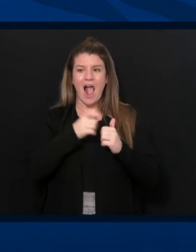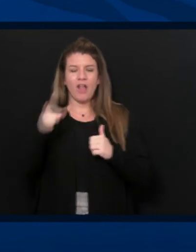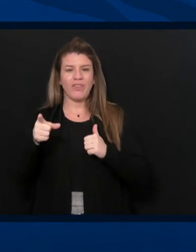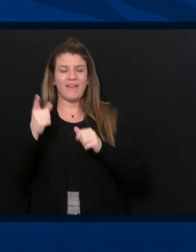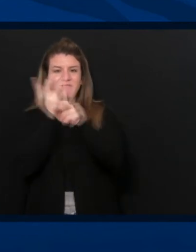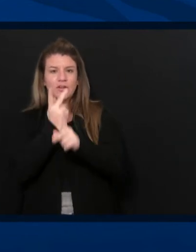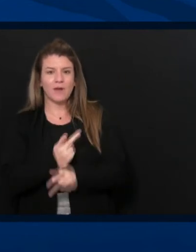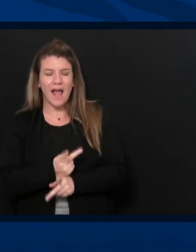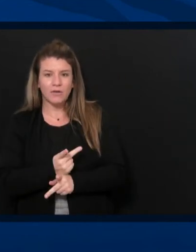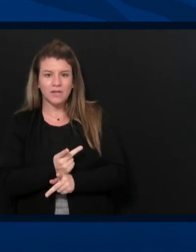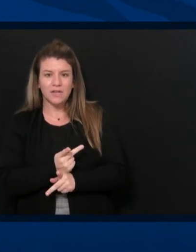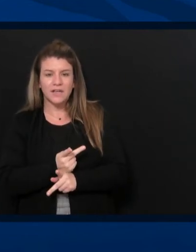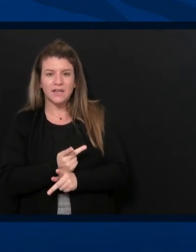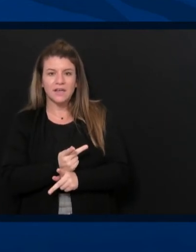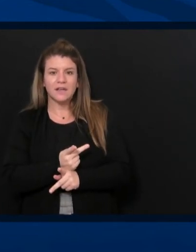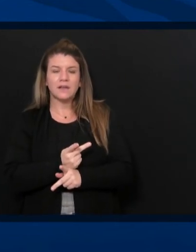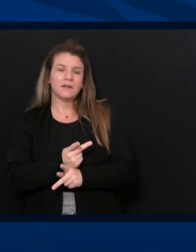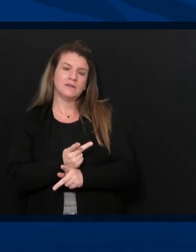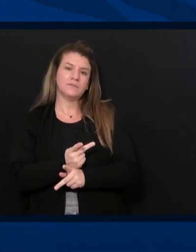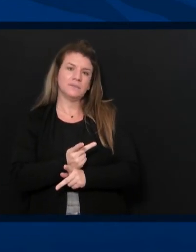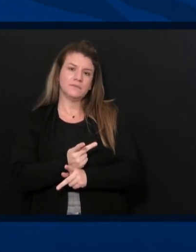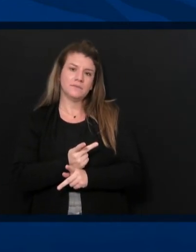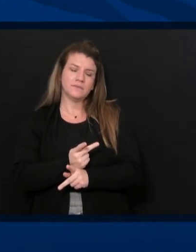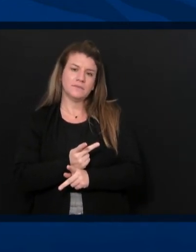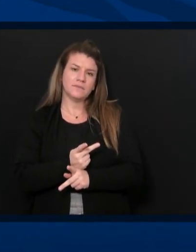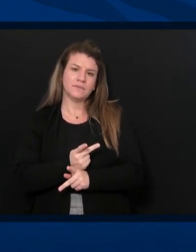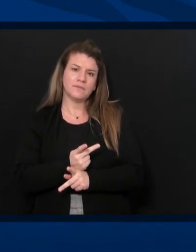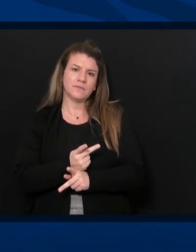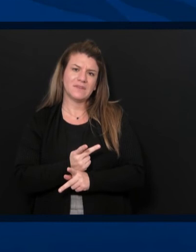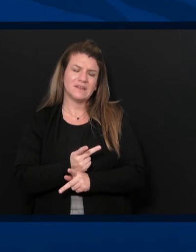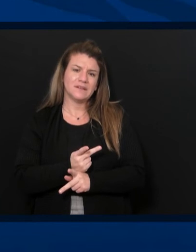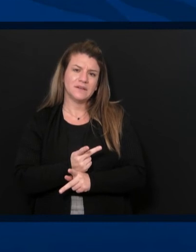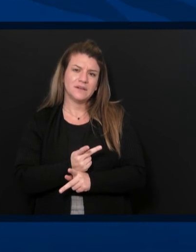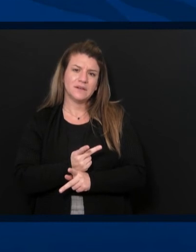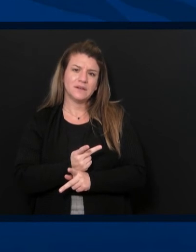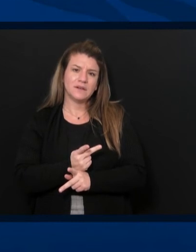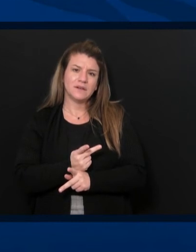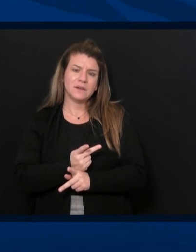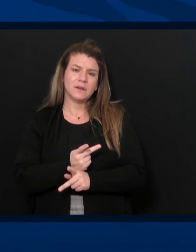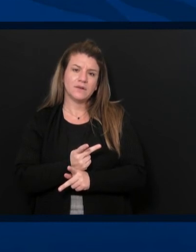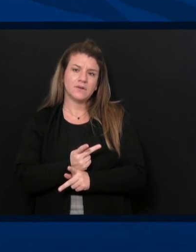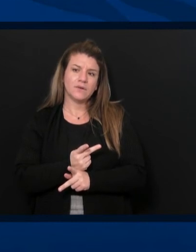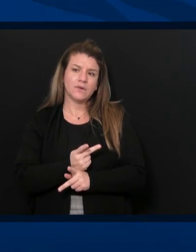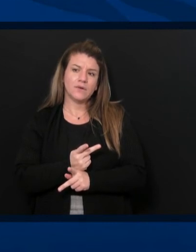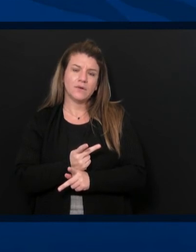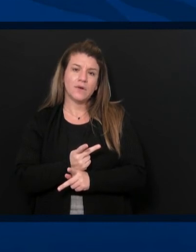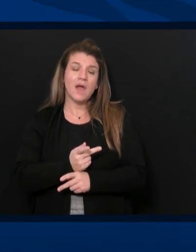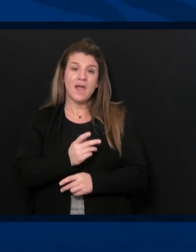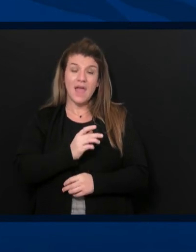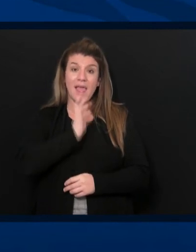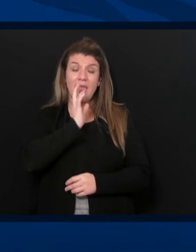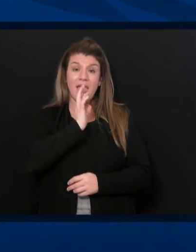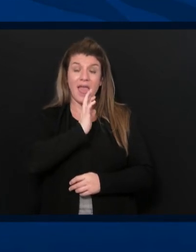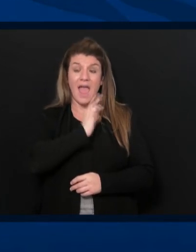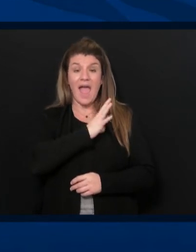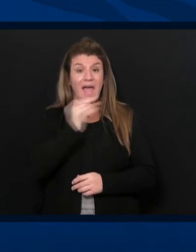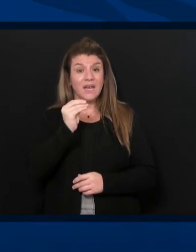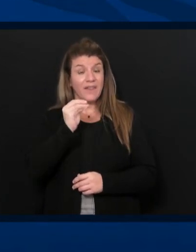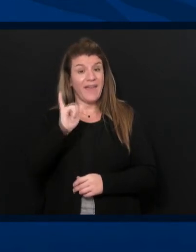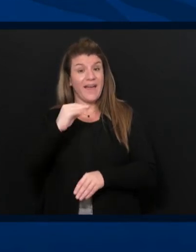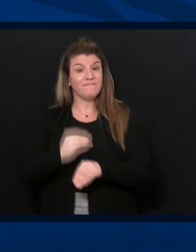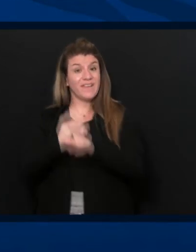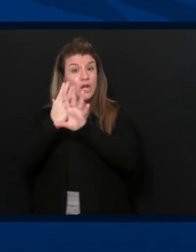instance, bar owners in Morgantown? And the video over the weekend showed a lot of people without masks. Do you condemn that? And